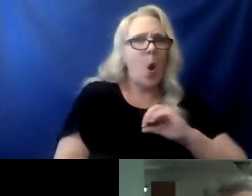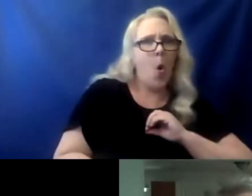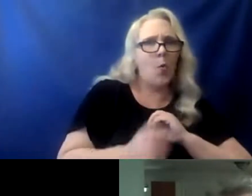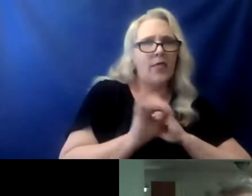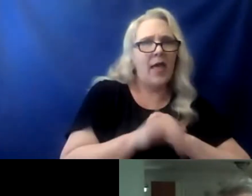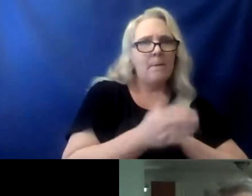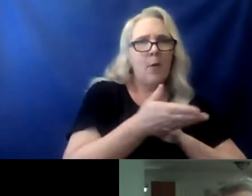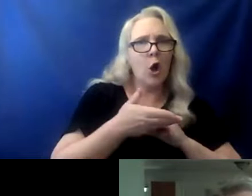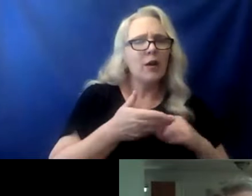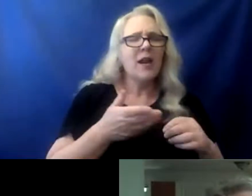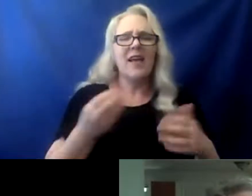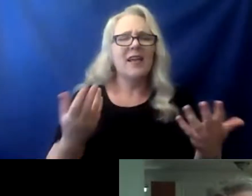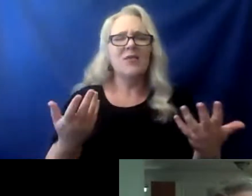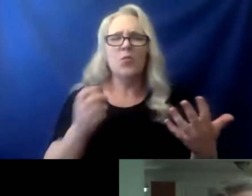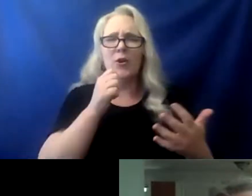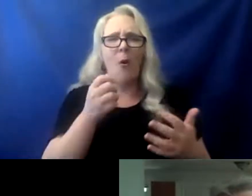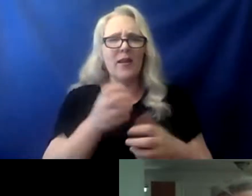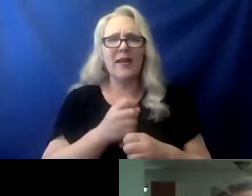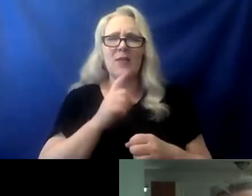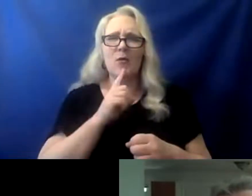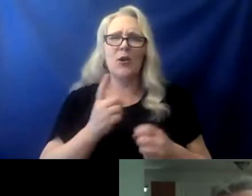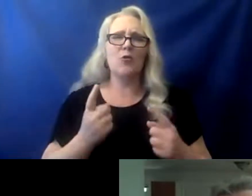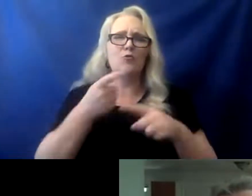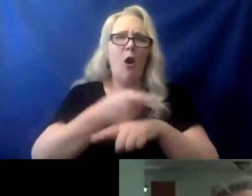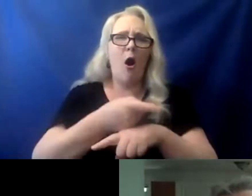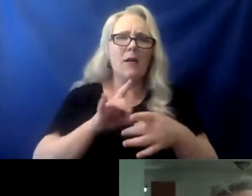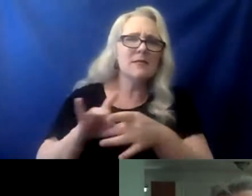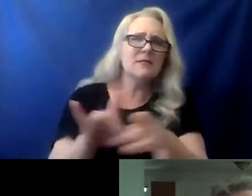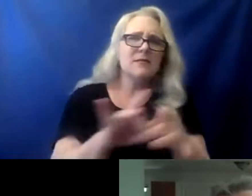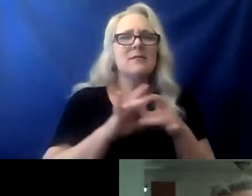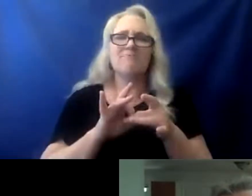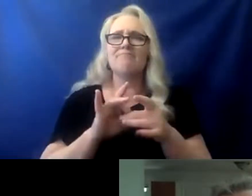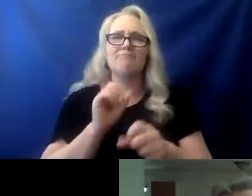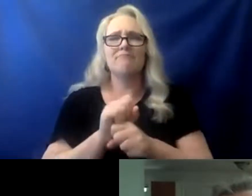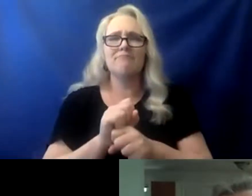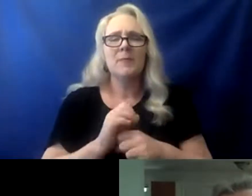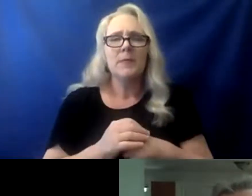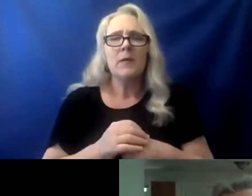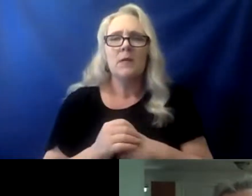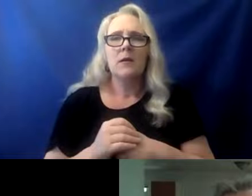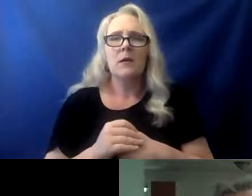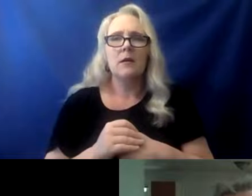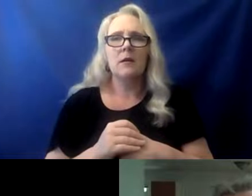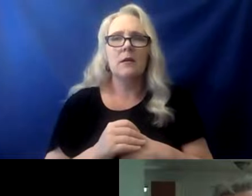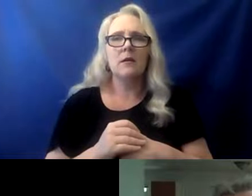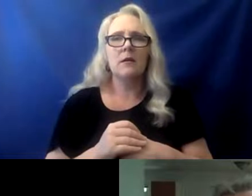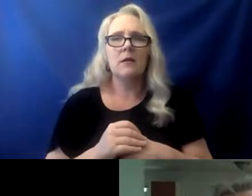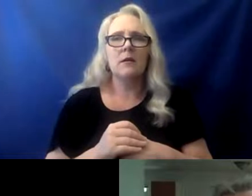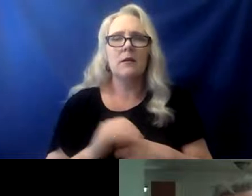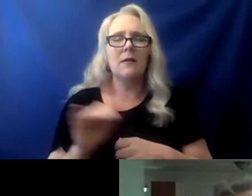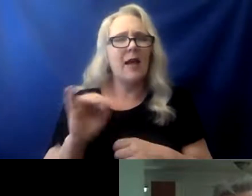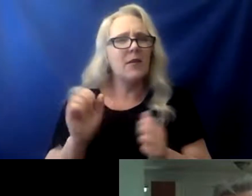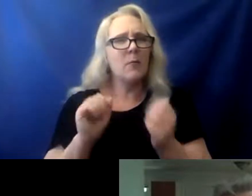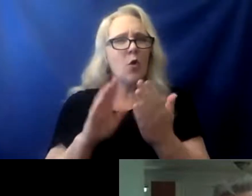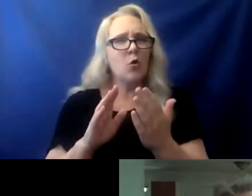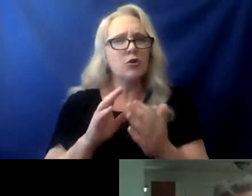the cross-pollination. And I guess an example of that for me would be the approach that we take to